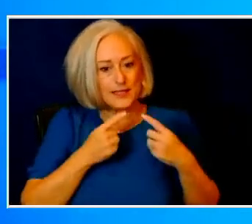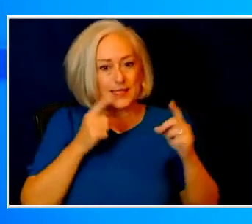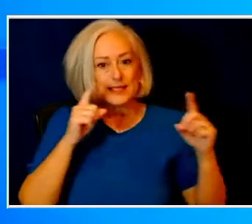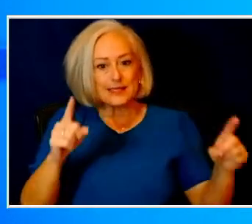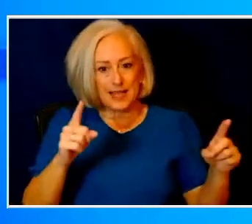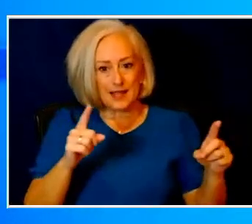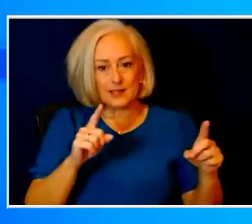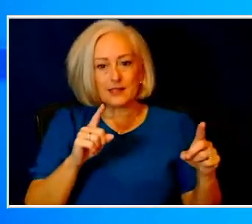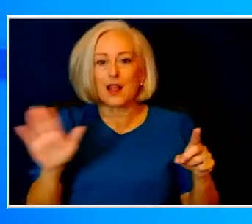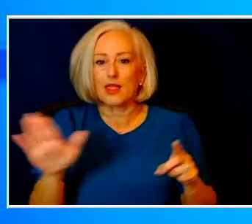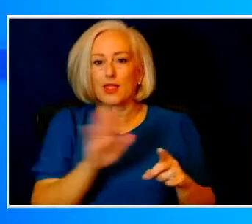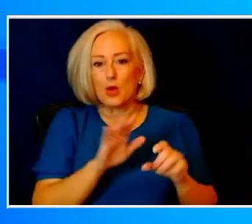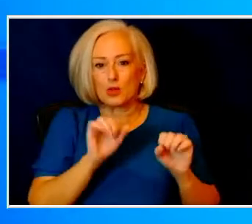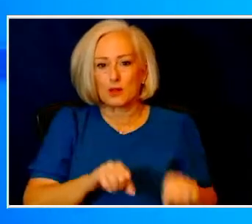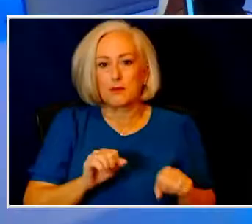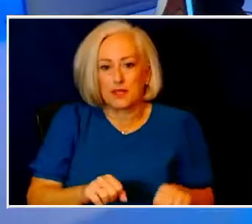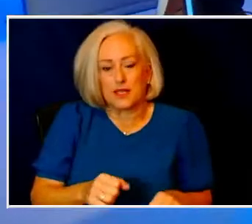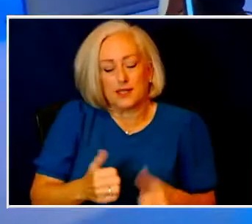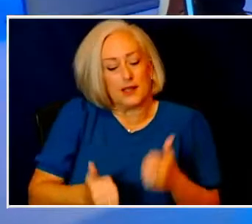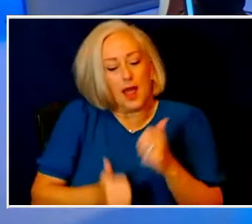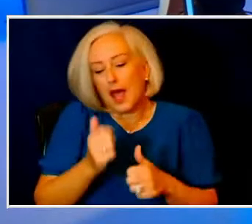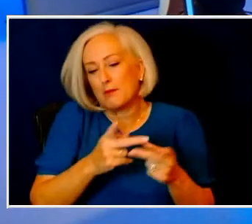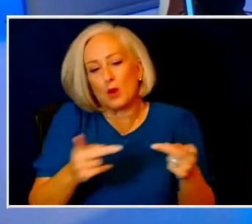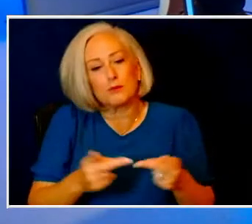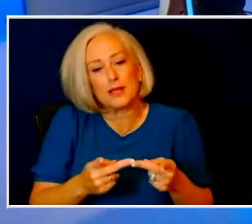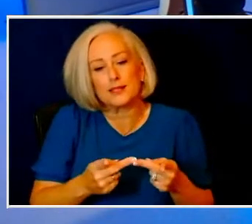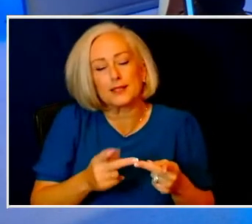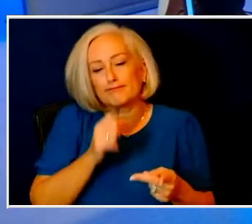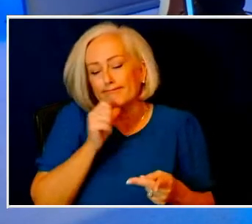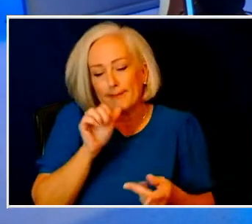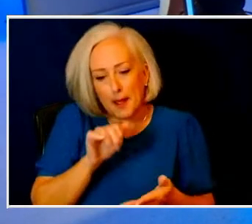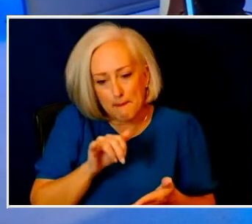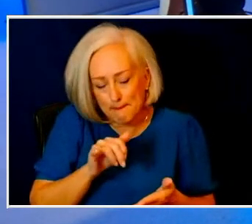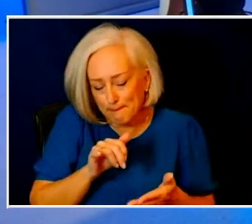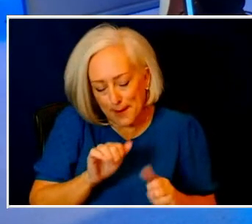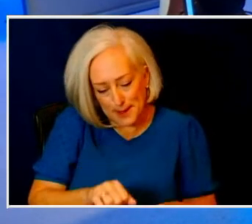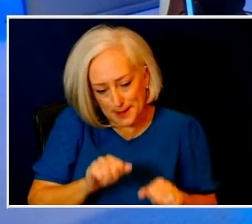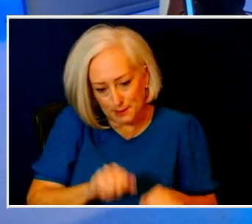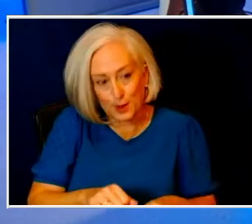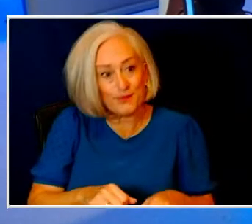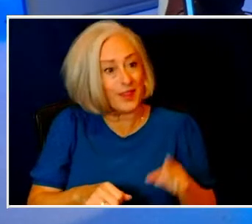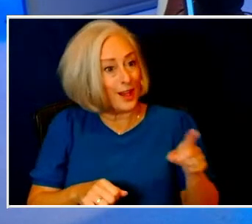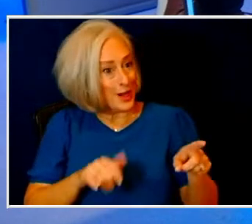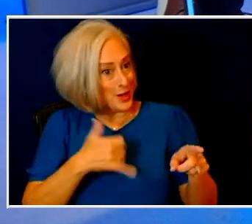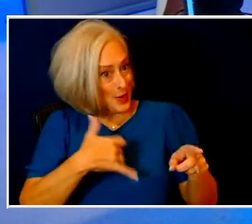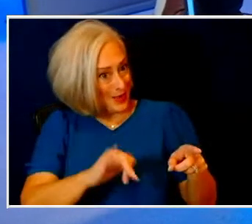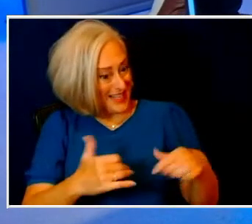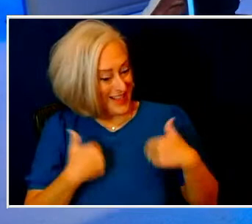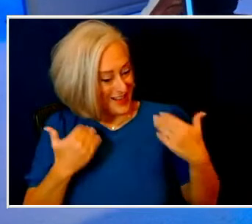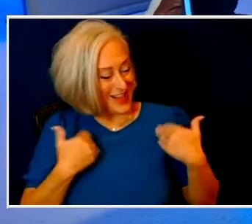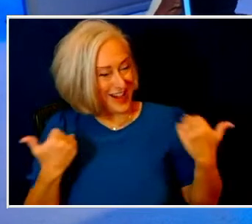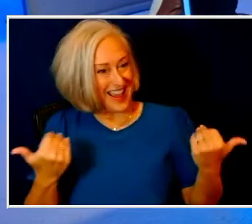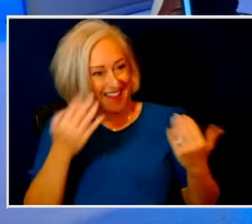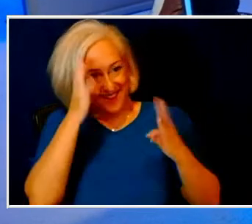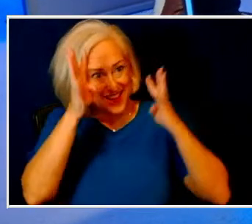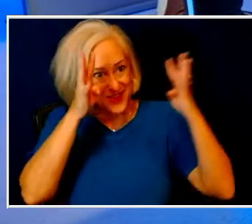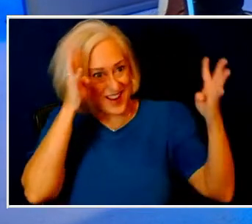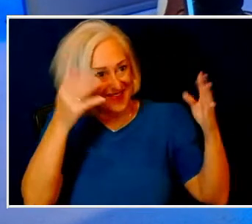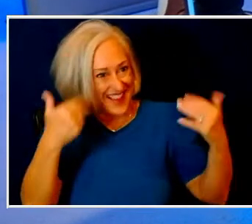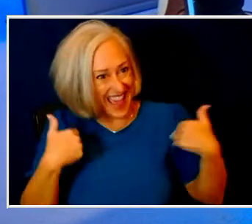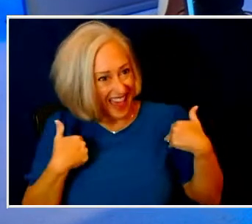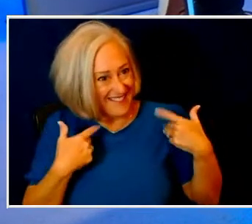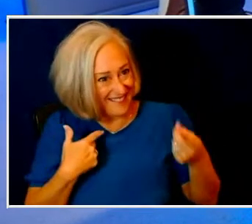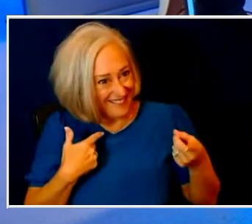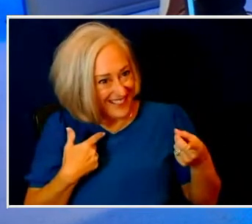not possible in most places. So are you one of those young guys who's still got some originality and creativity left that Wyman and I don't have? Is that what I'm hearing? I hope